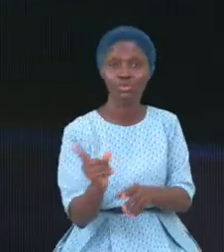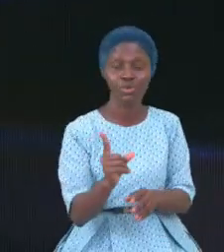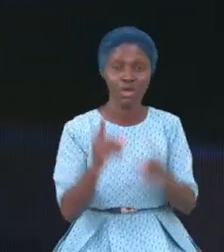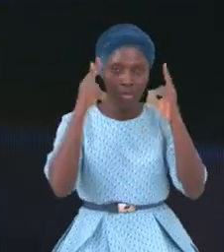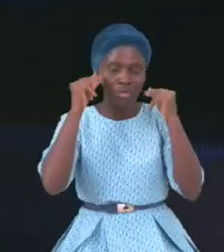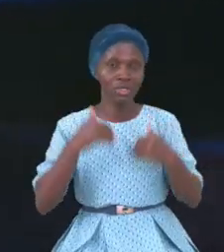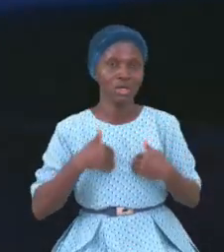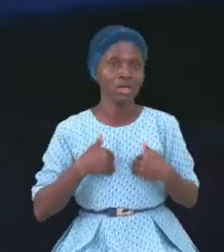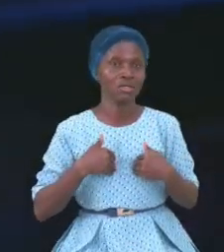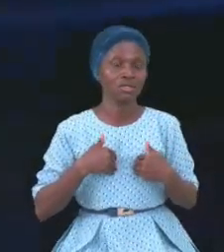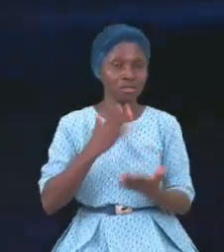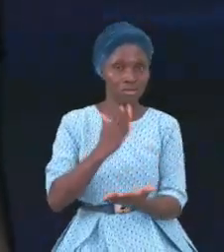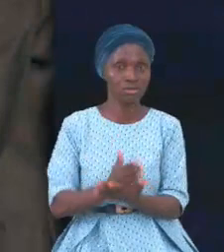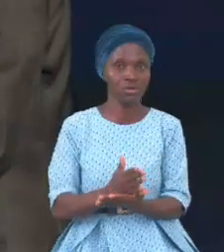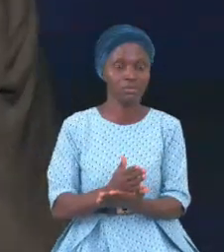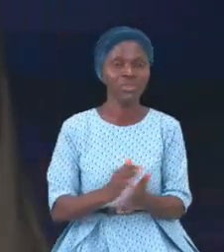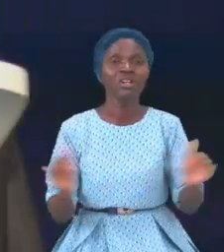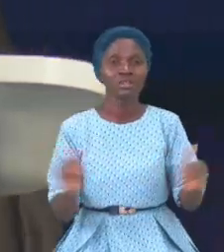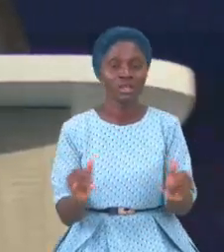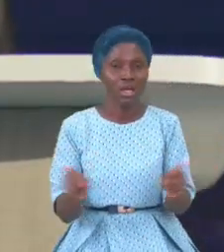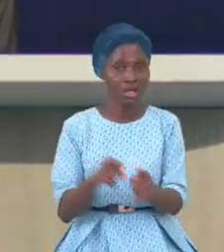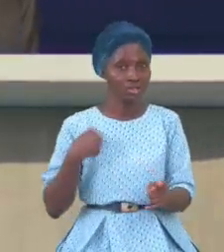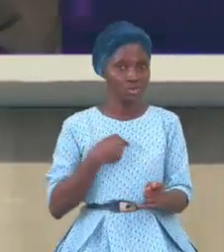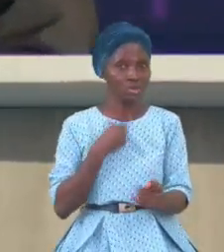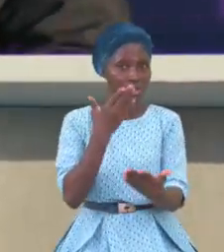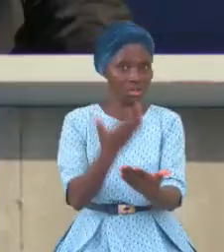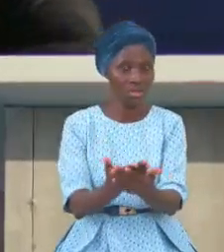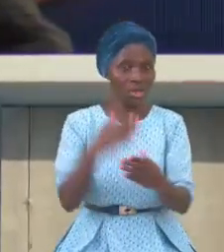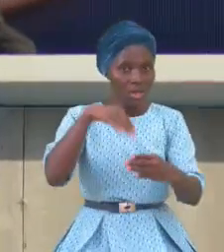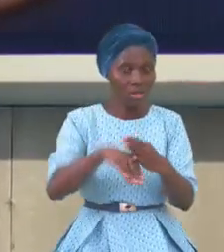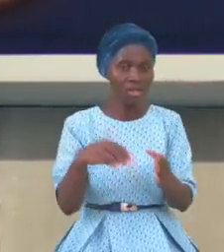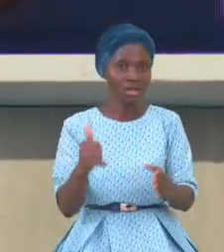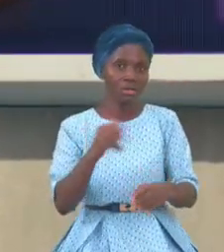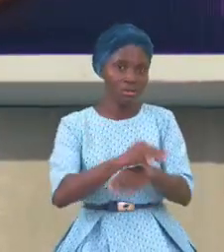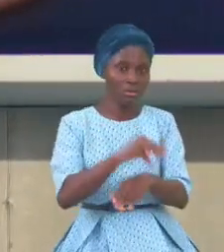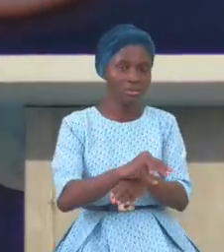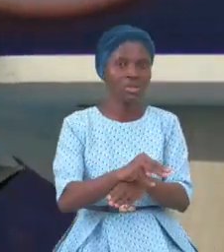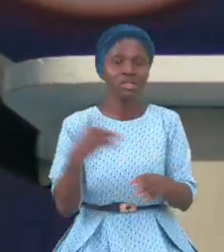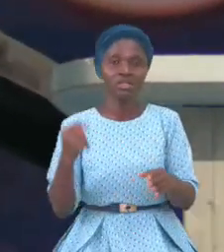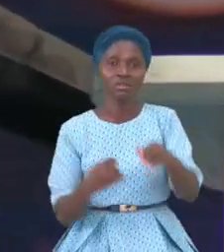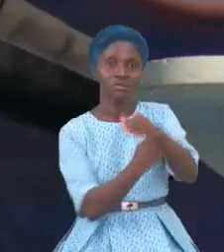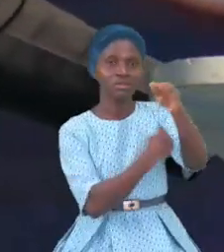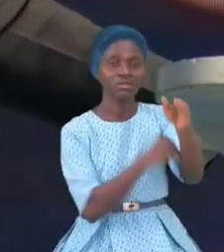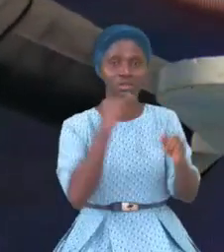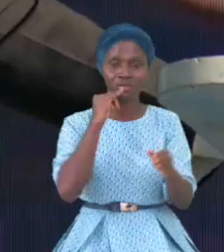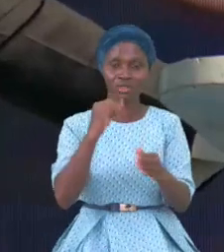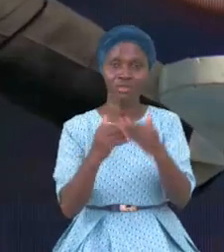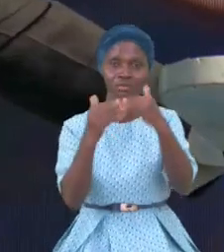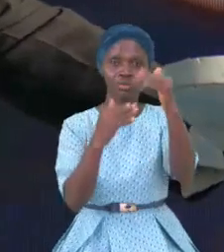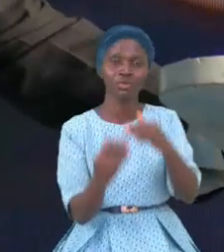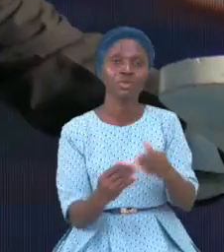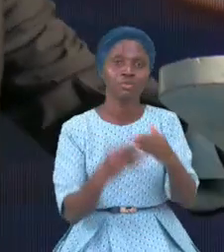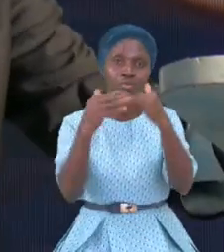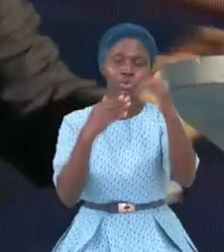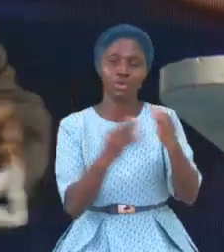we come to the ministry. The foundation has been laid already, and now we come to continue where